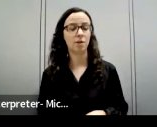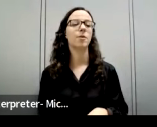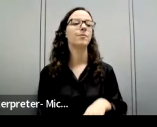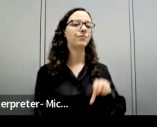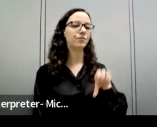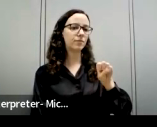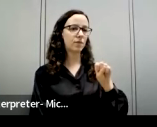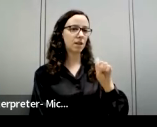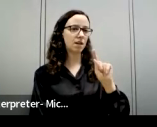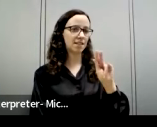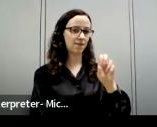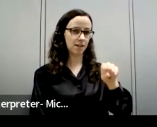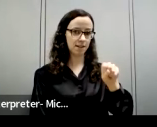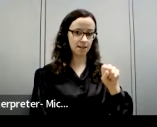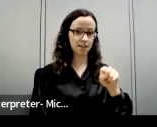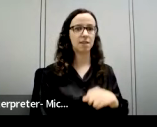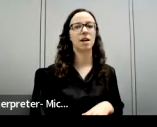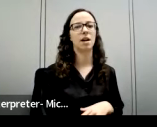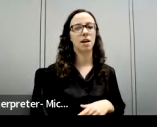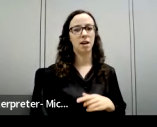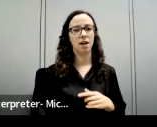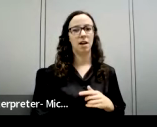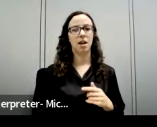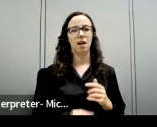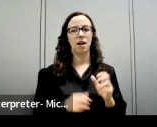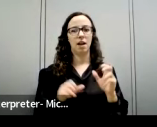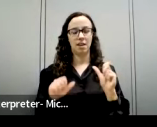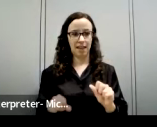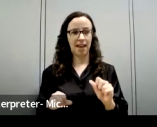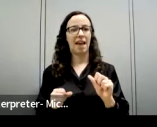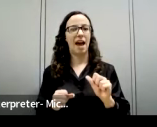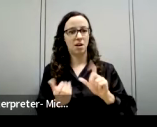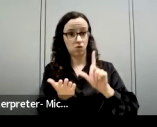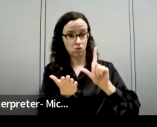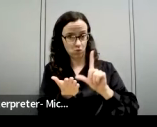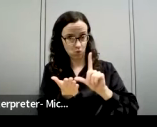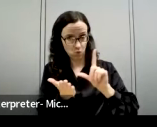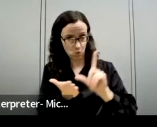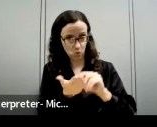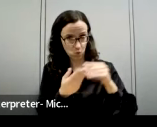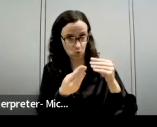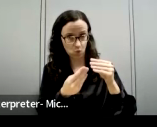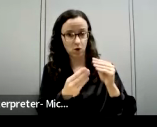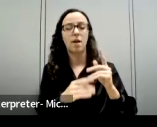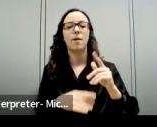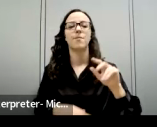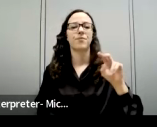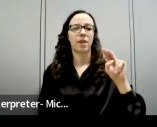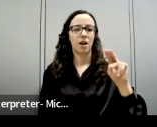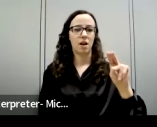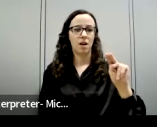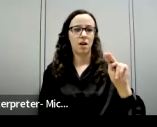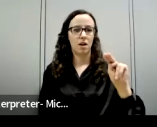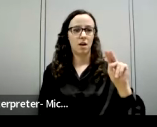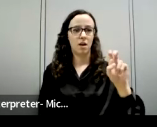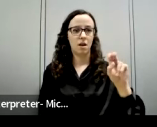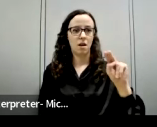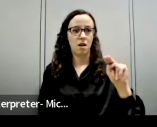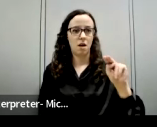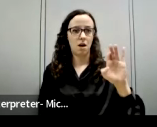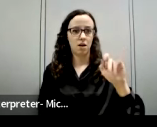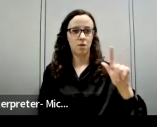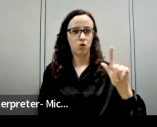they can still get a print copy, and the non-commercial aspect is focused mostly on